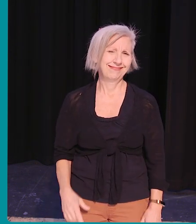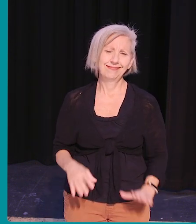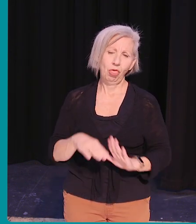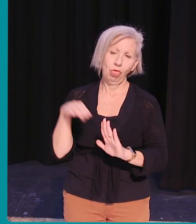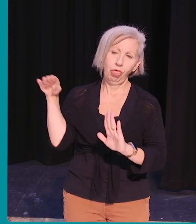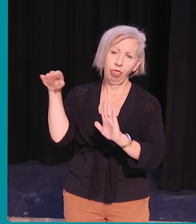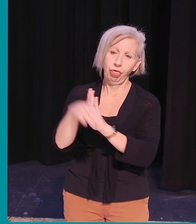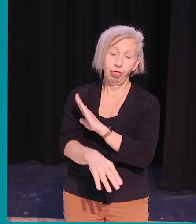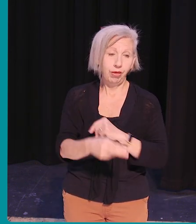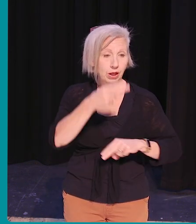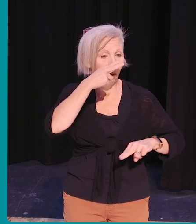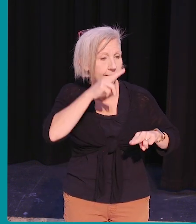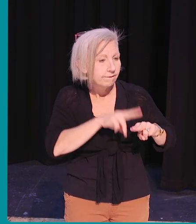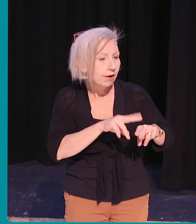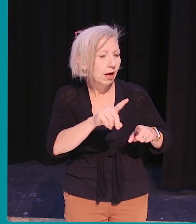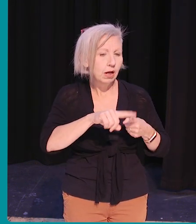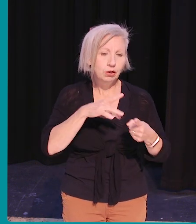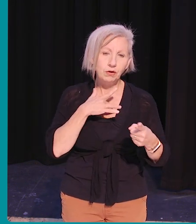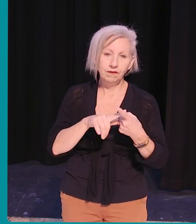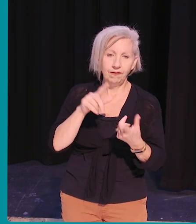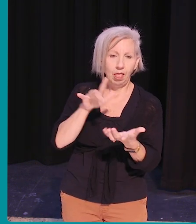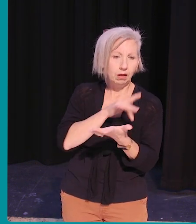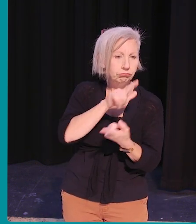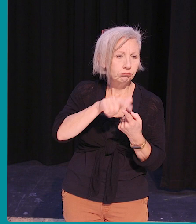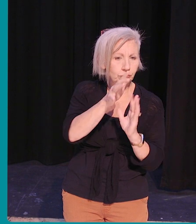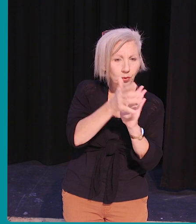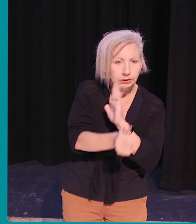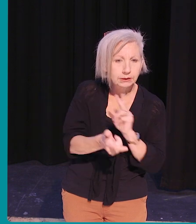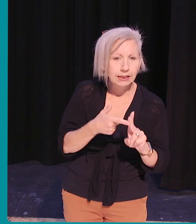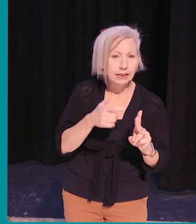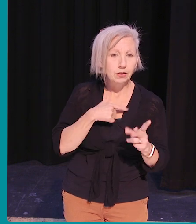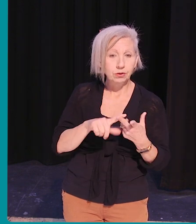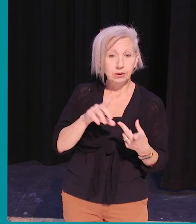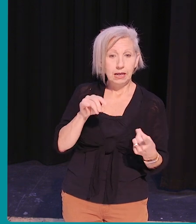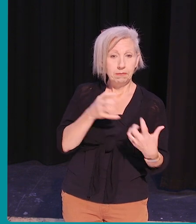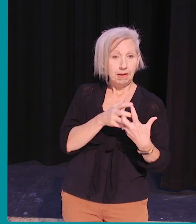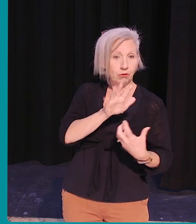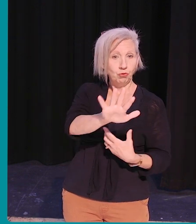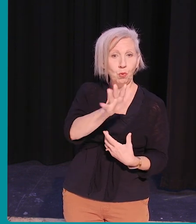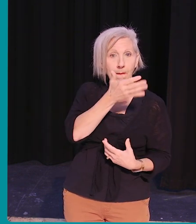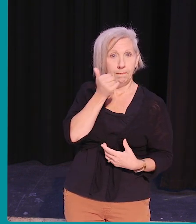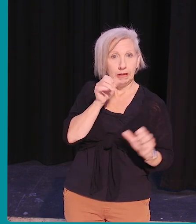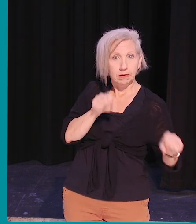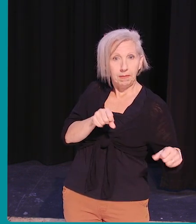fun? Are you getting to do what you do best? And the answers routinely are nope, nope, and nope.